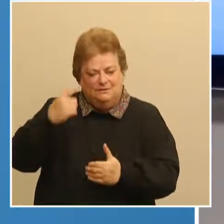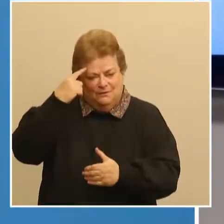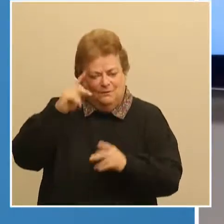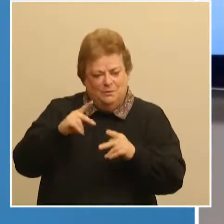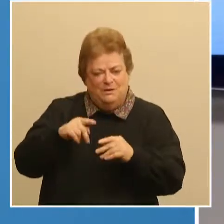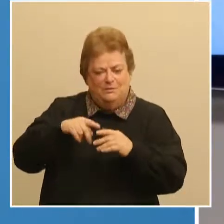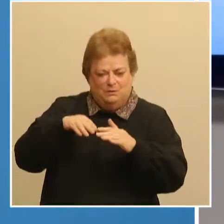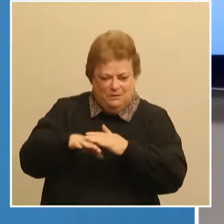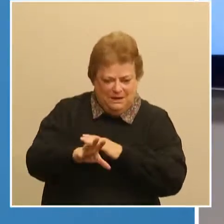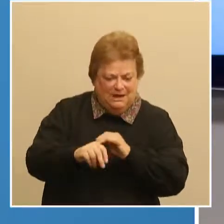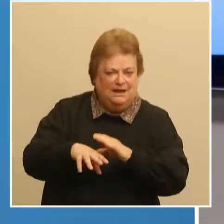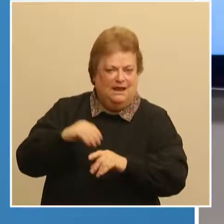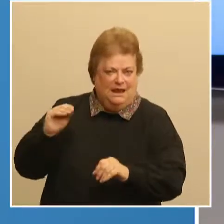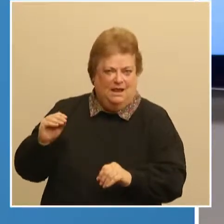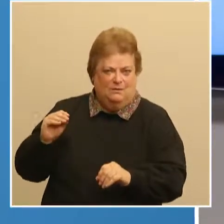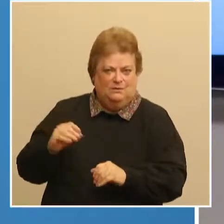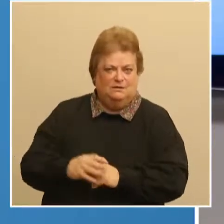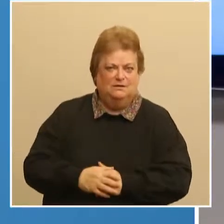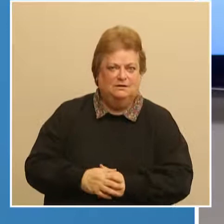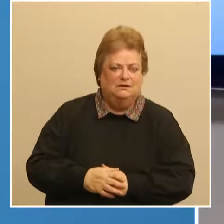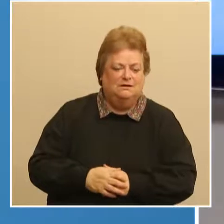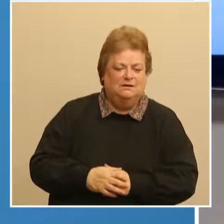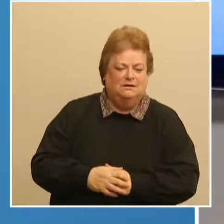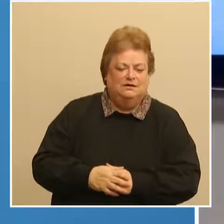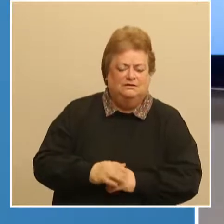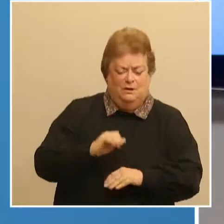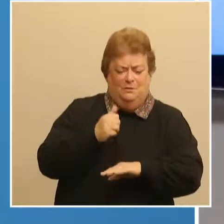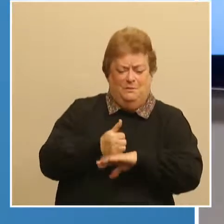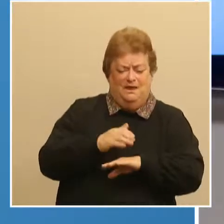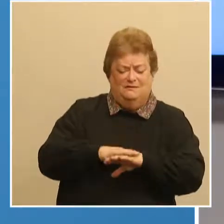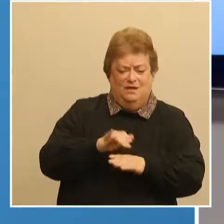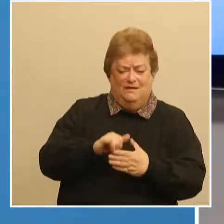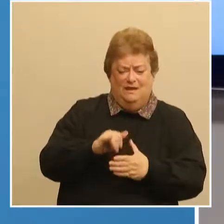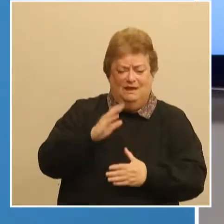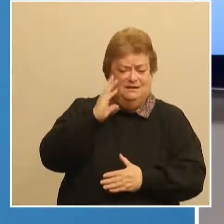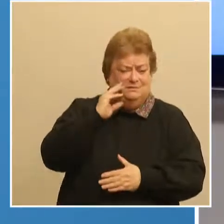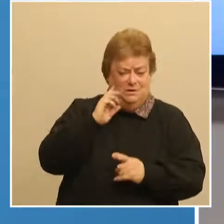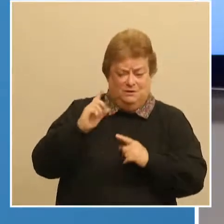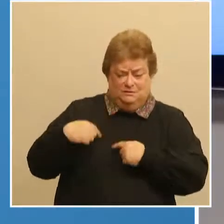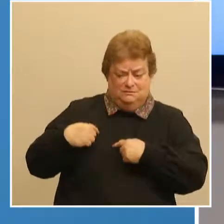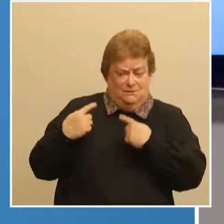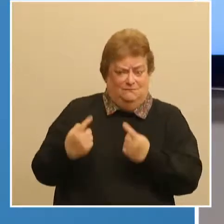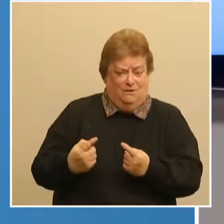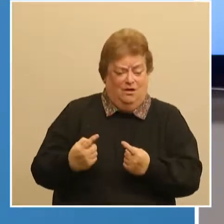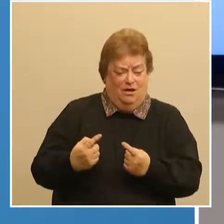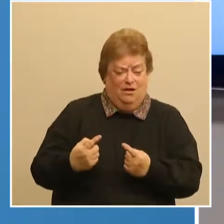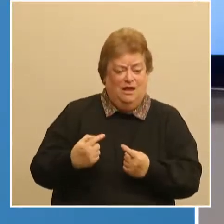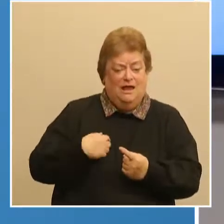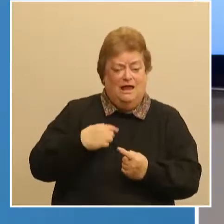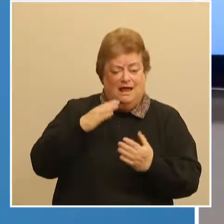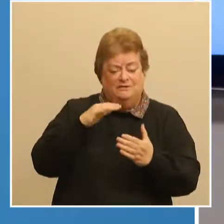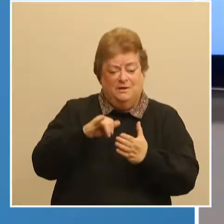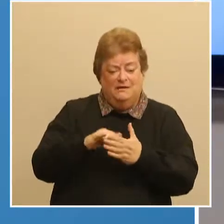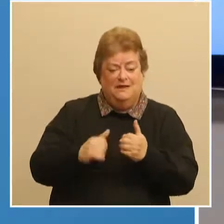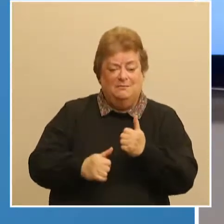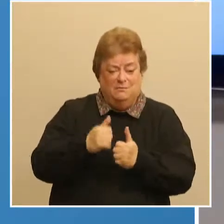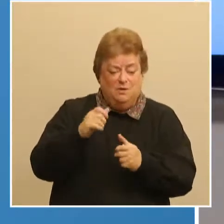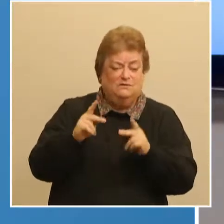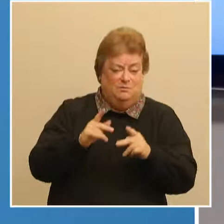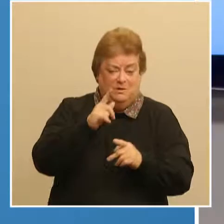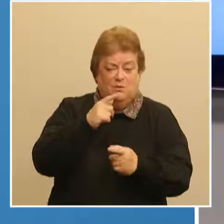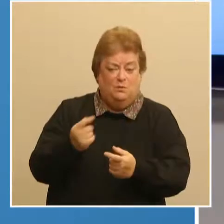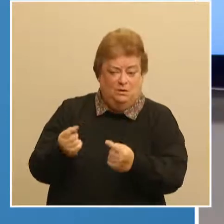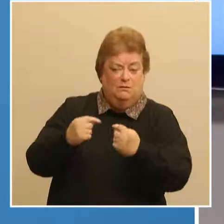and out. And based on the experience that we've had so far, I expect most of our individuals to return. We've